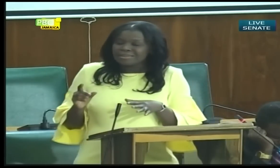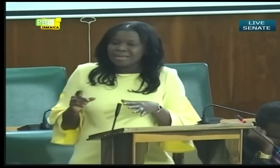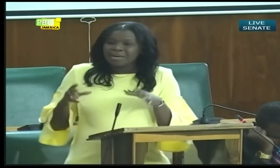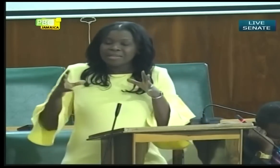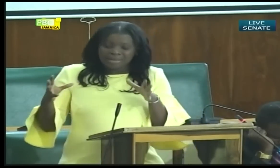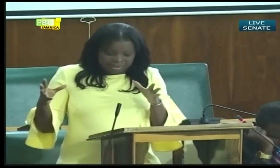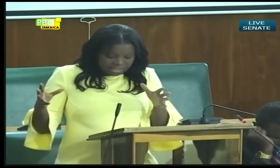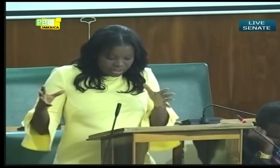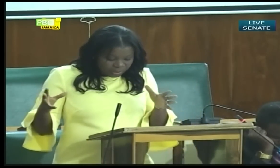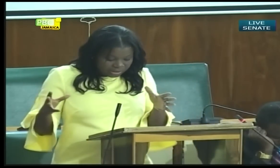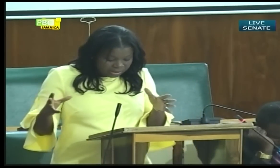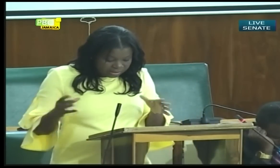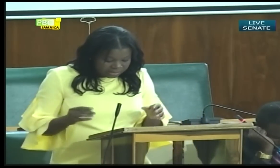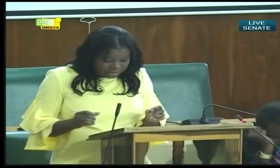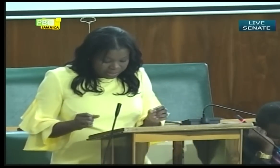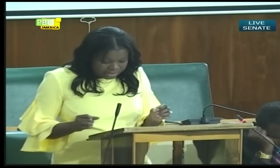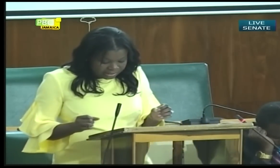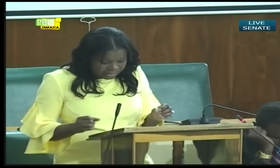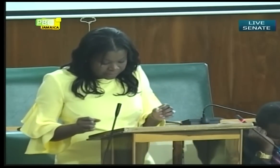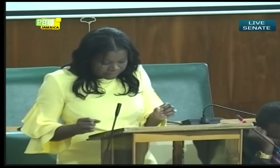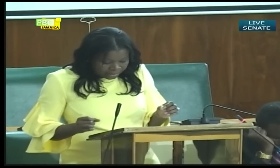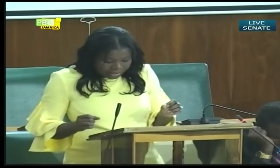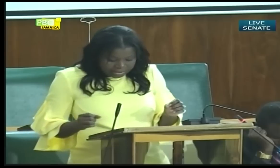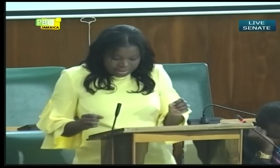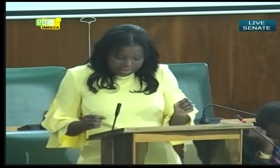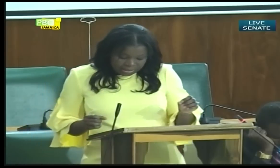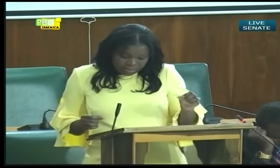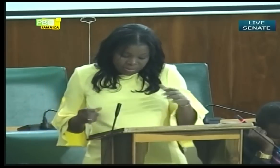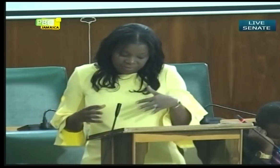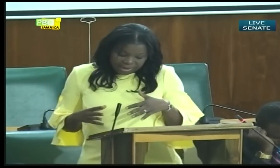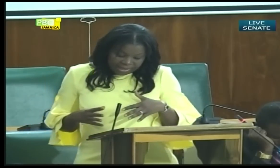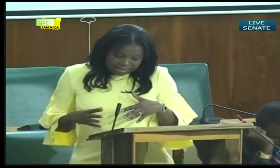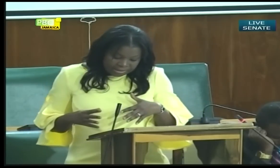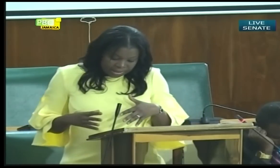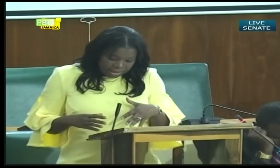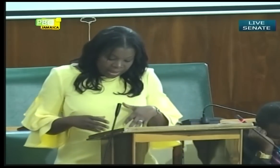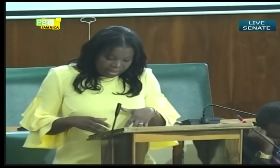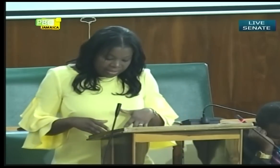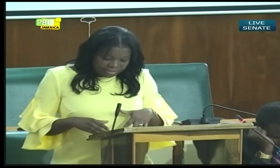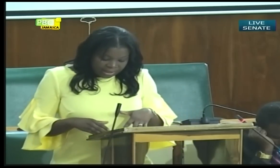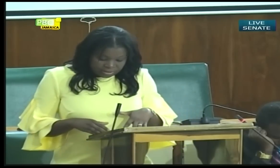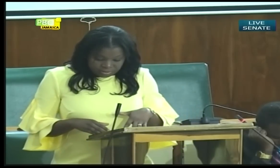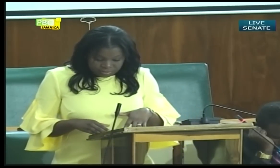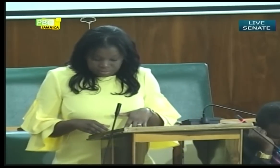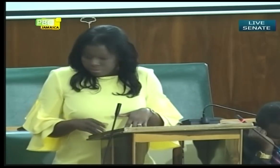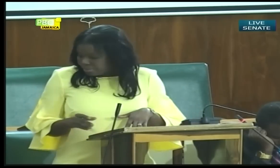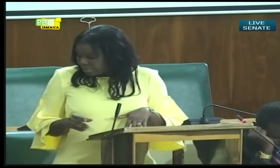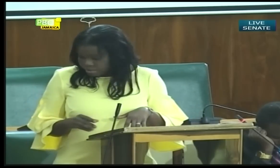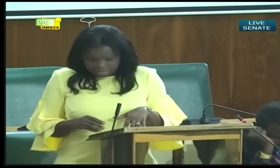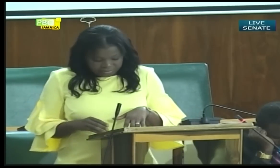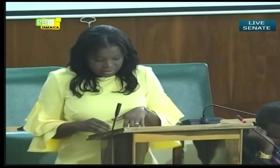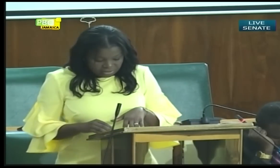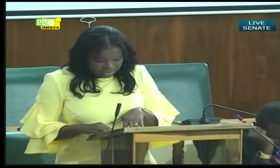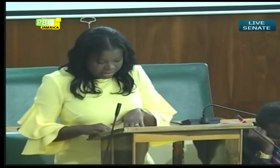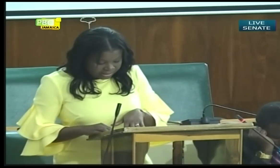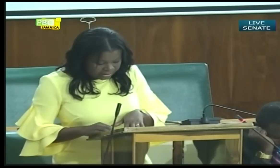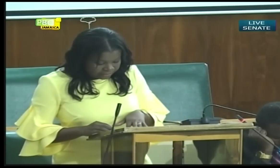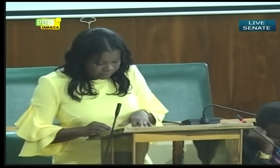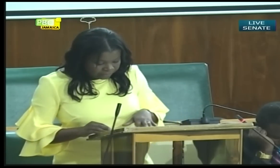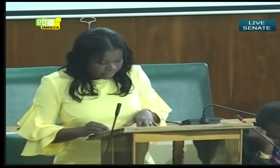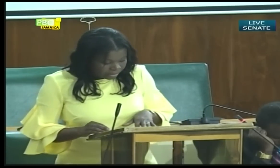think that, and essentially what it is, Mr. President, is that it provides that, page 11, clause